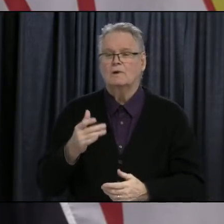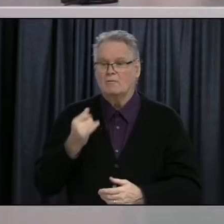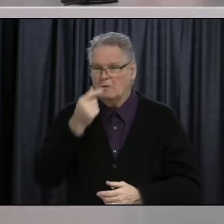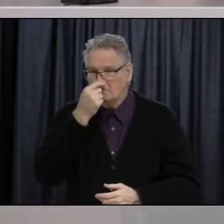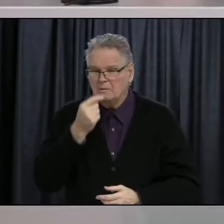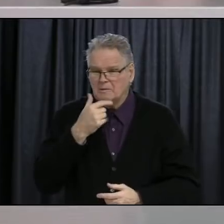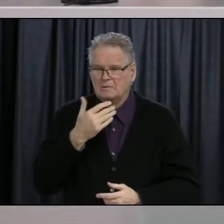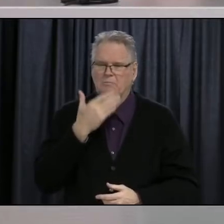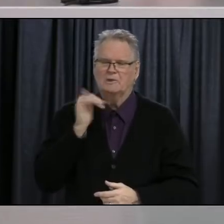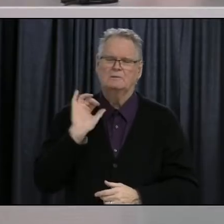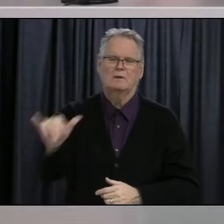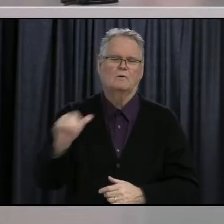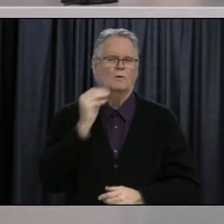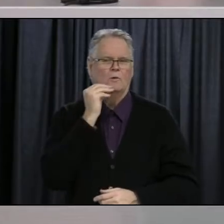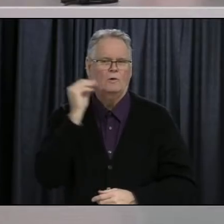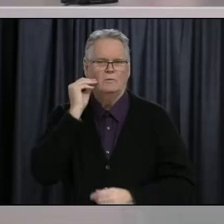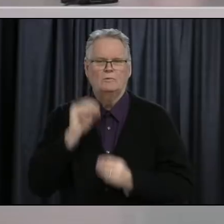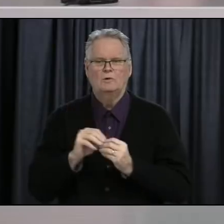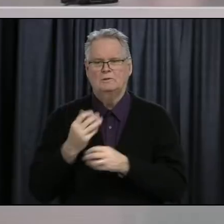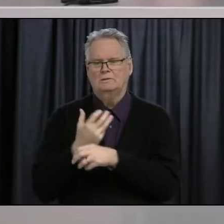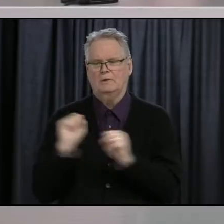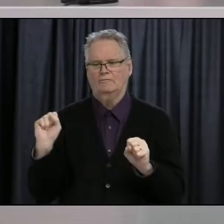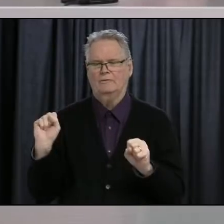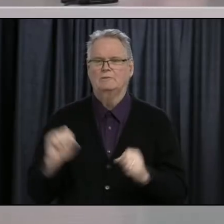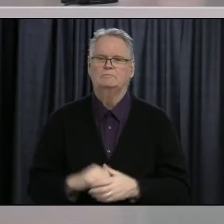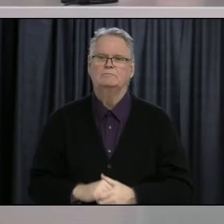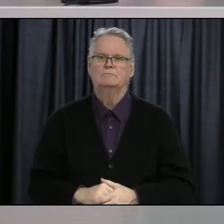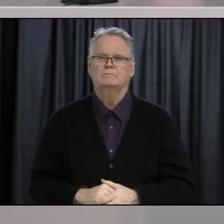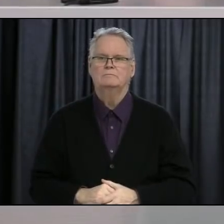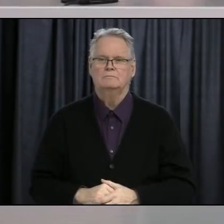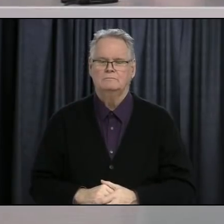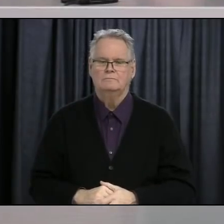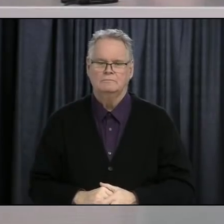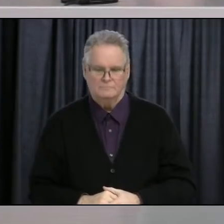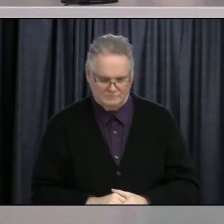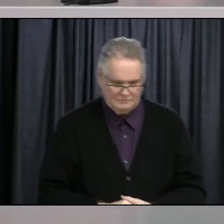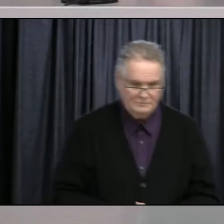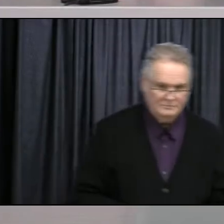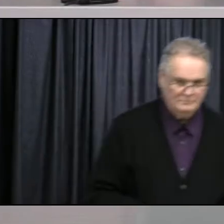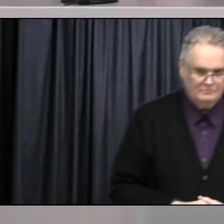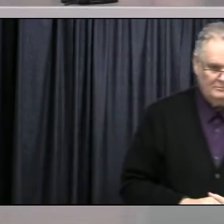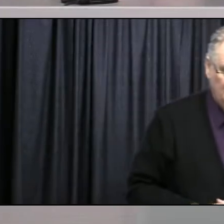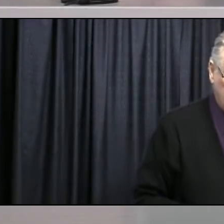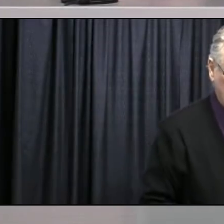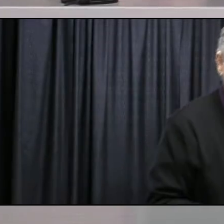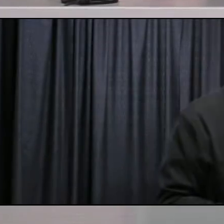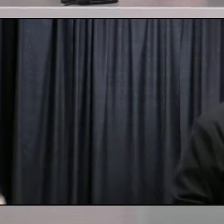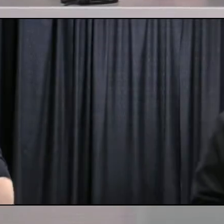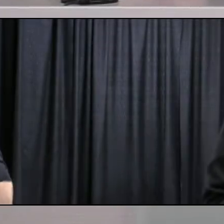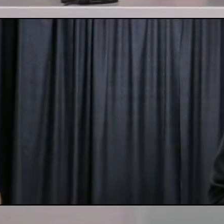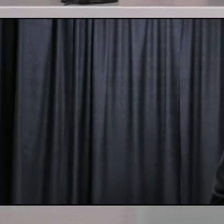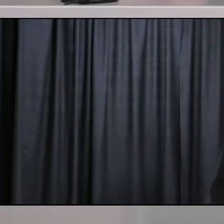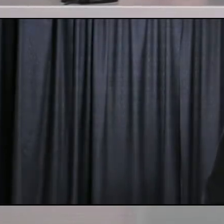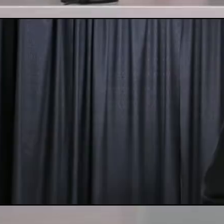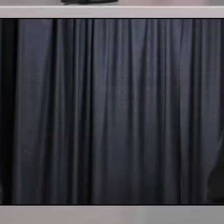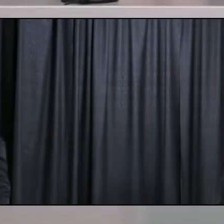Thank you. Our next questions are from Peter Jackson with The Telegram. Please go ahead.